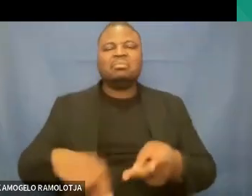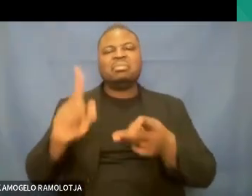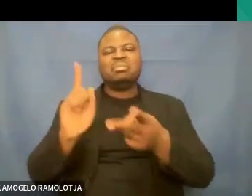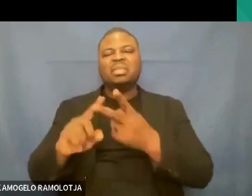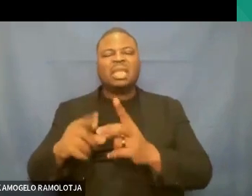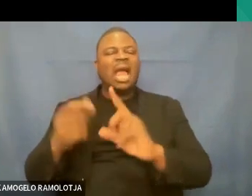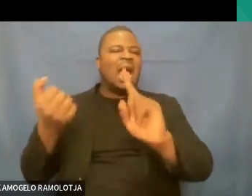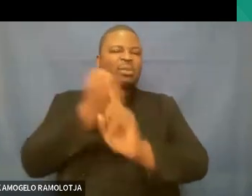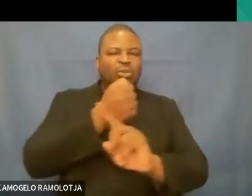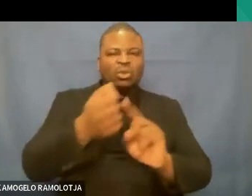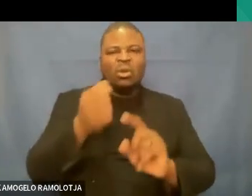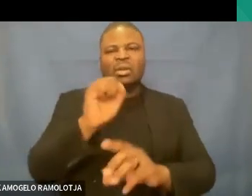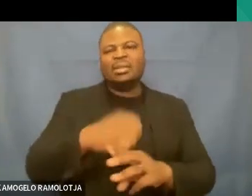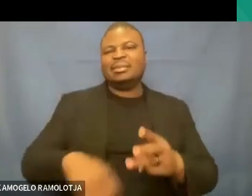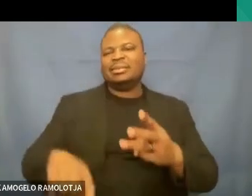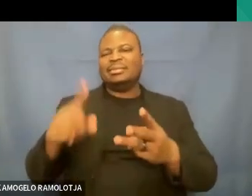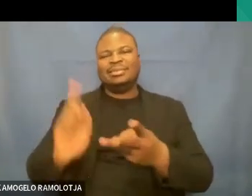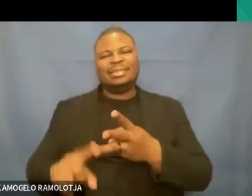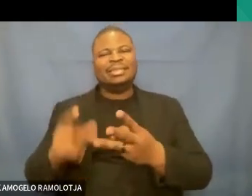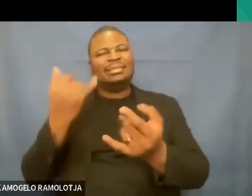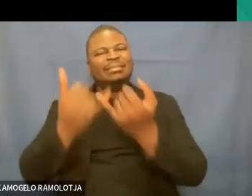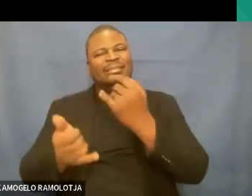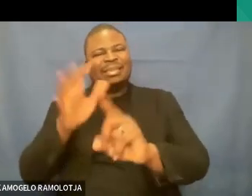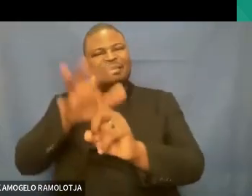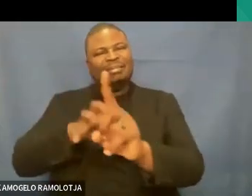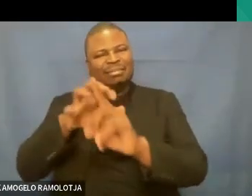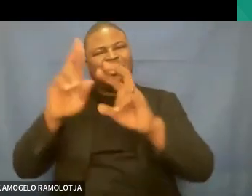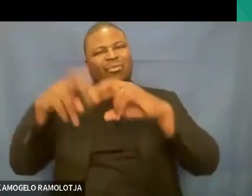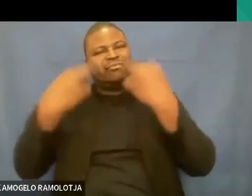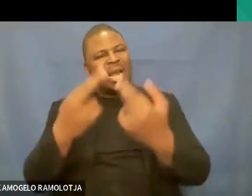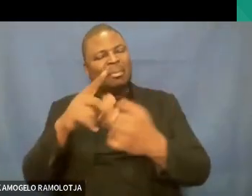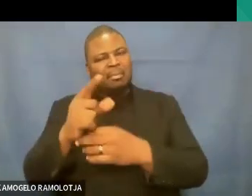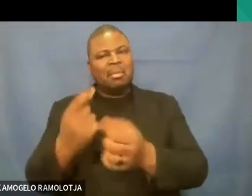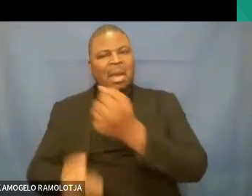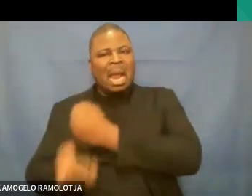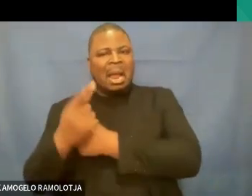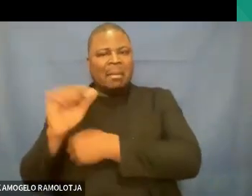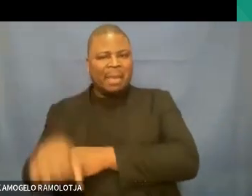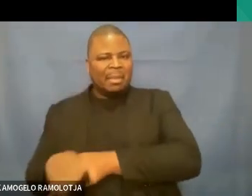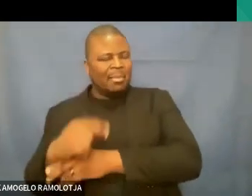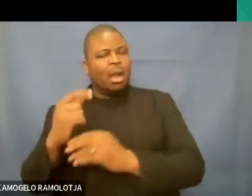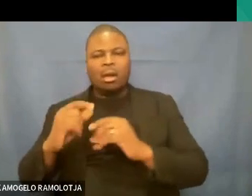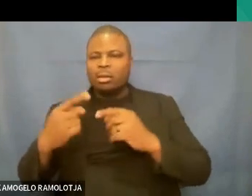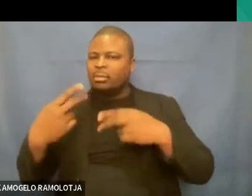the highest human rights violations reported within this grouping of people.